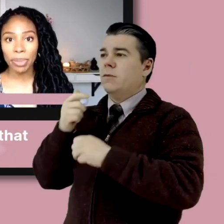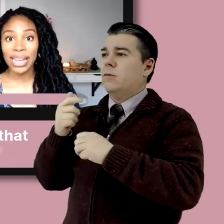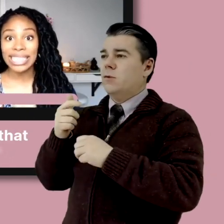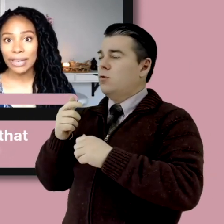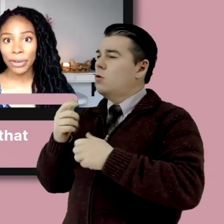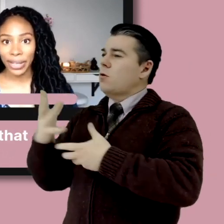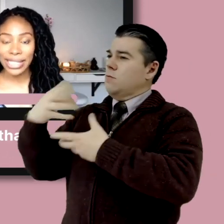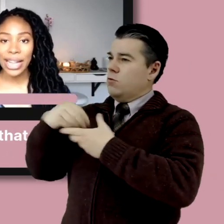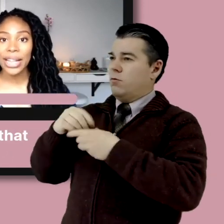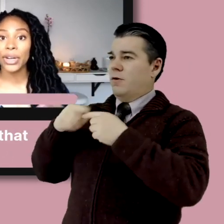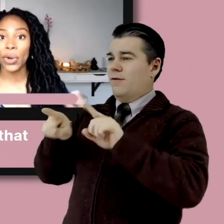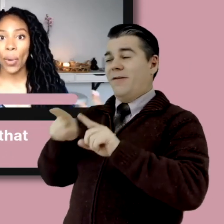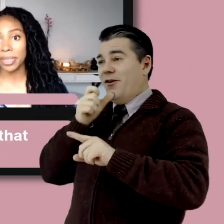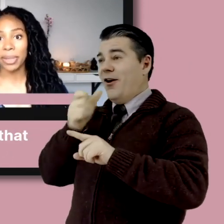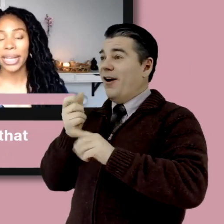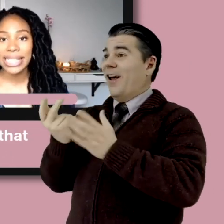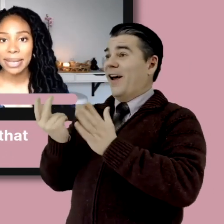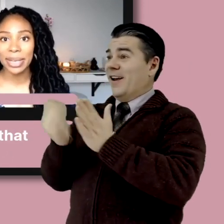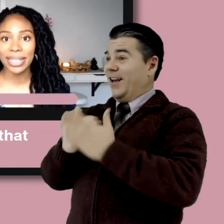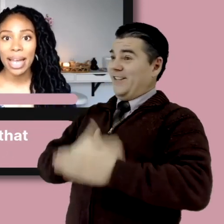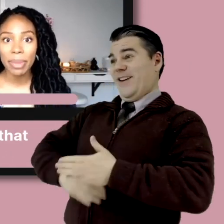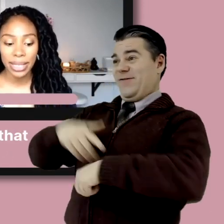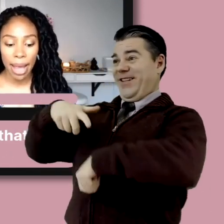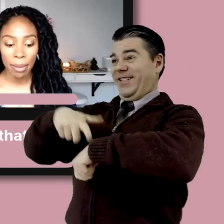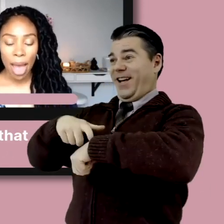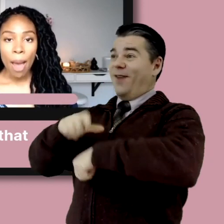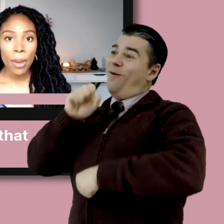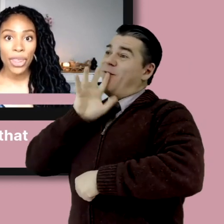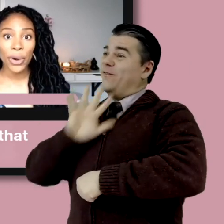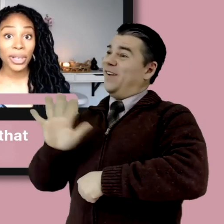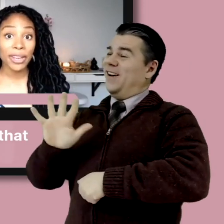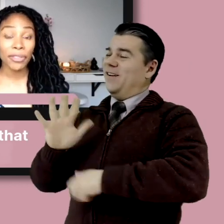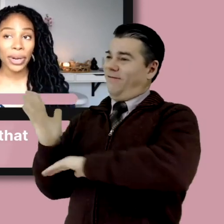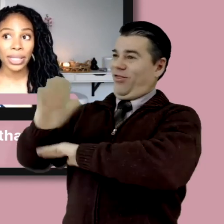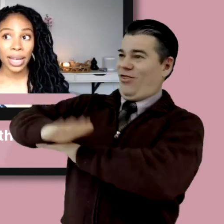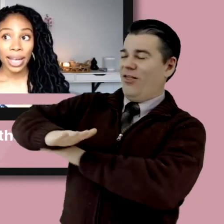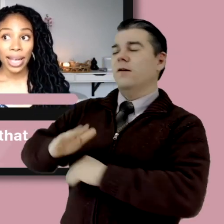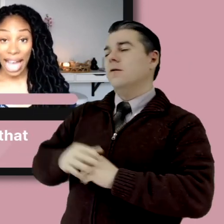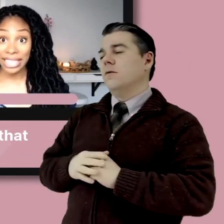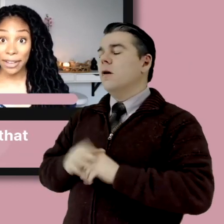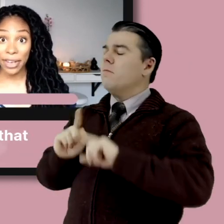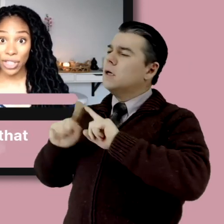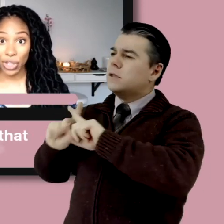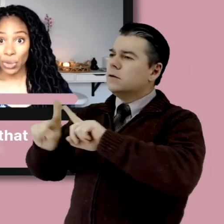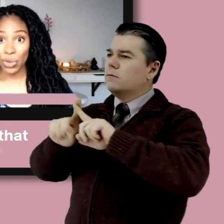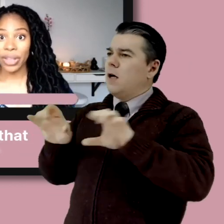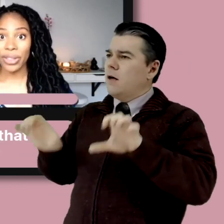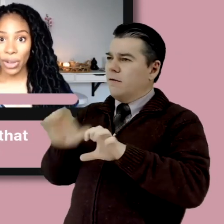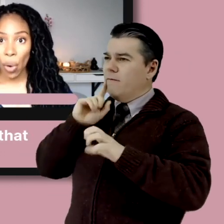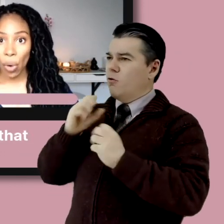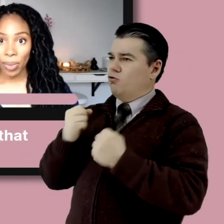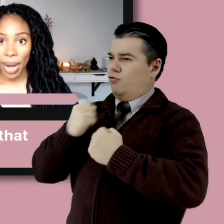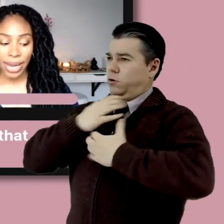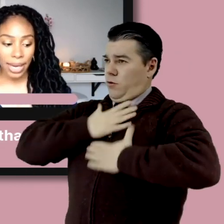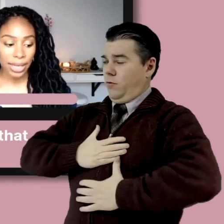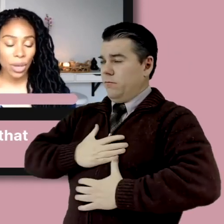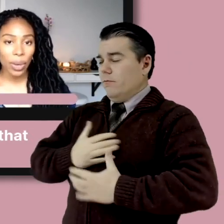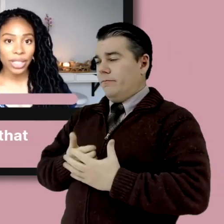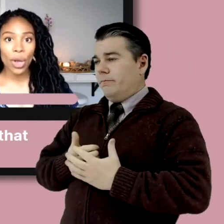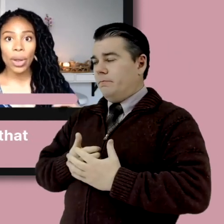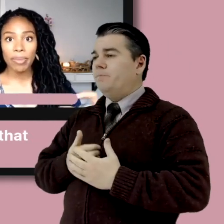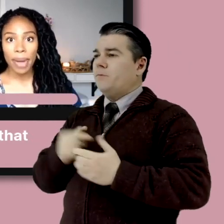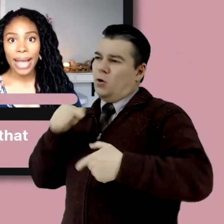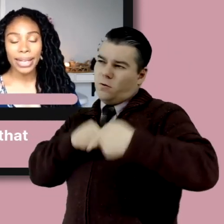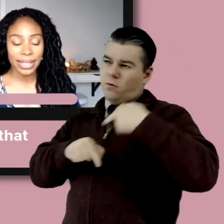incorporate play differently. It's not like you're going to place them in tummy time, but there are different activities to strengthen the core, right? And so